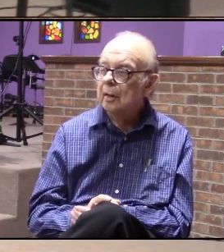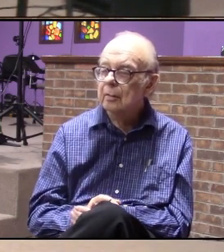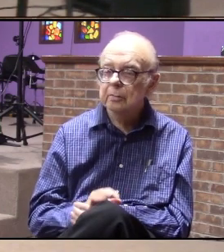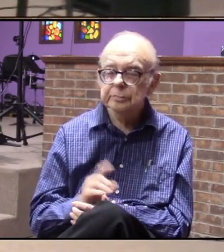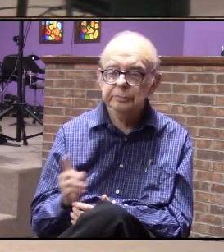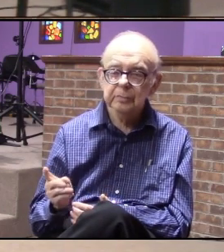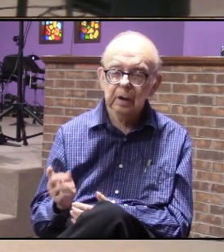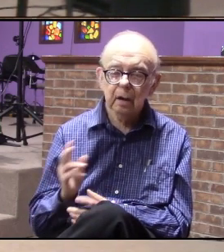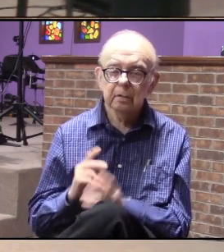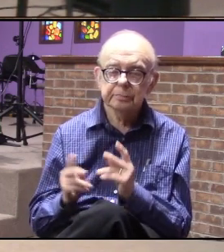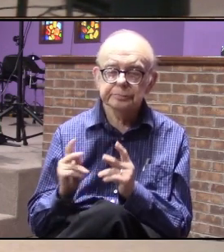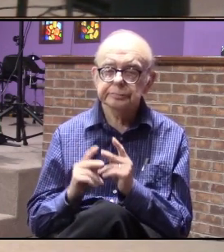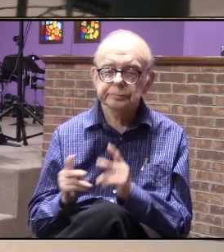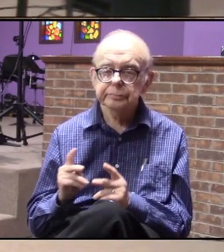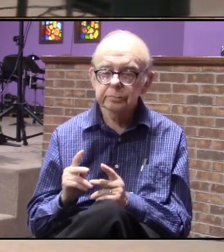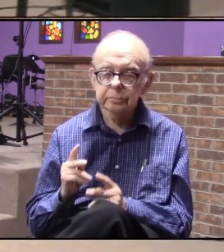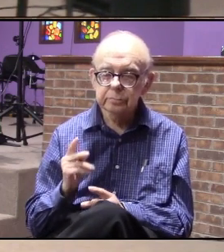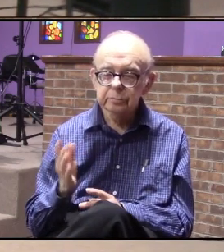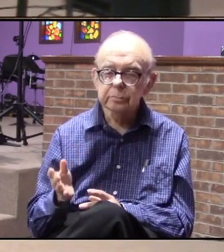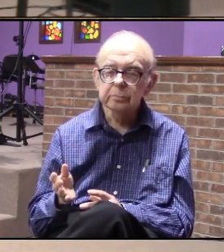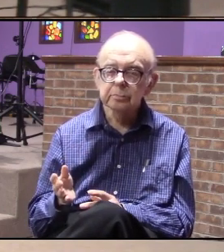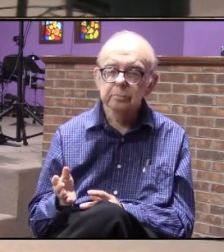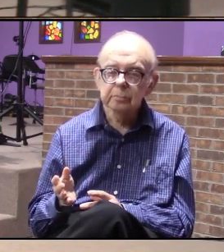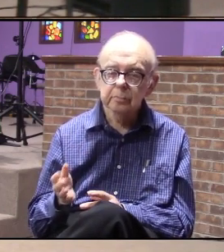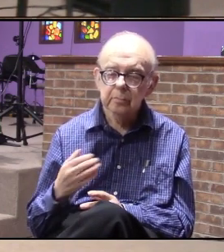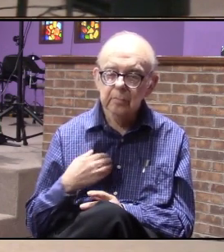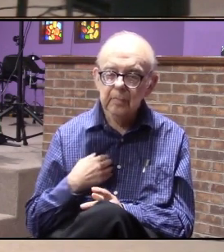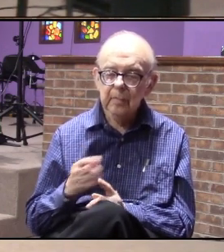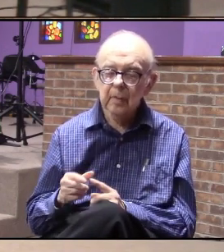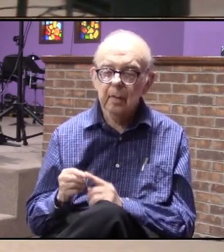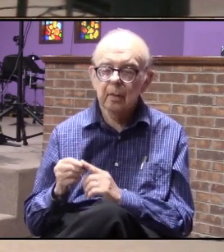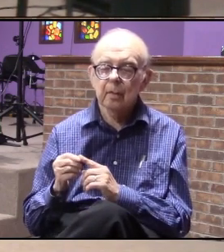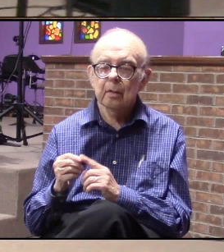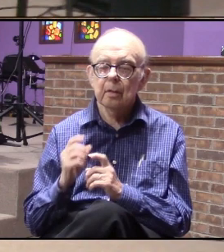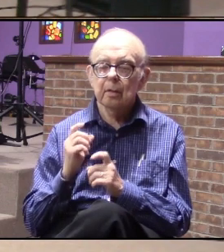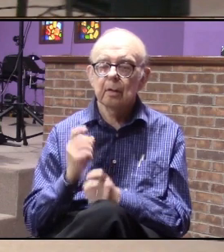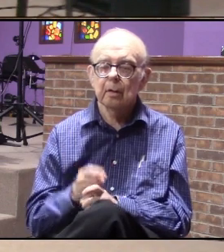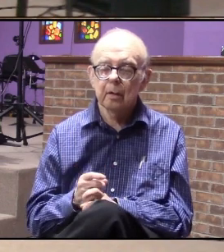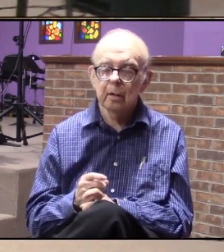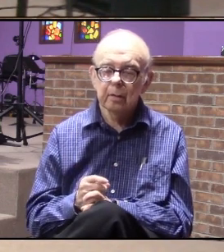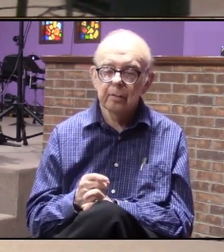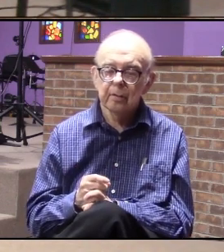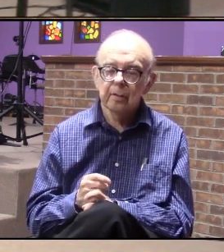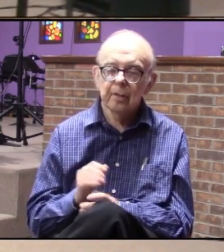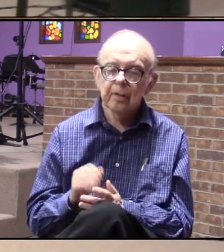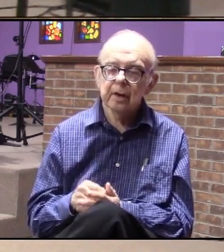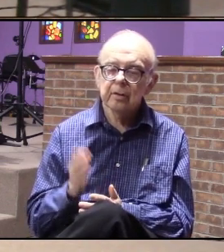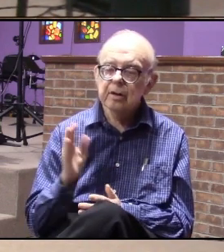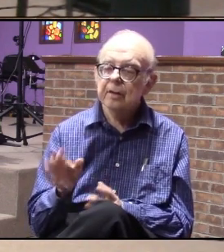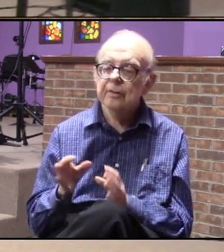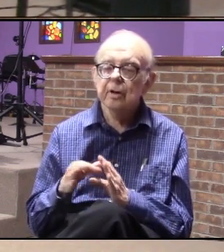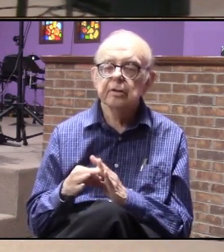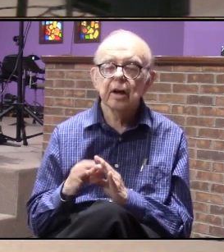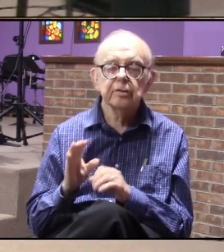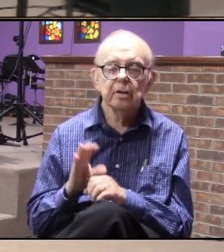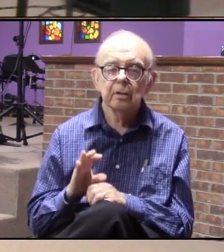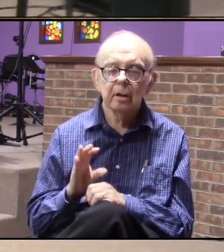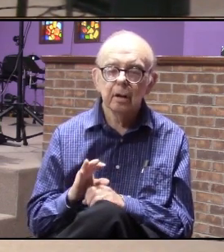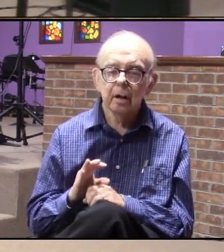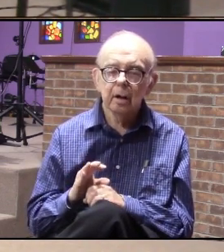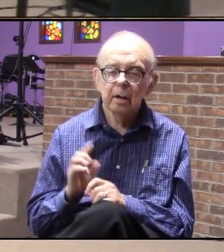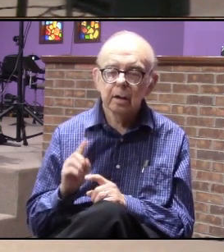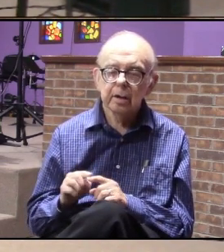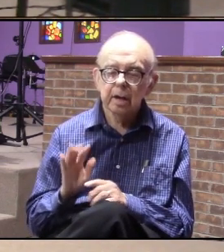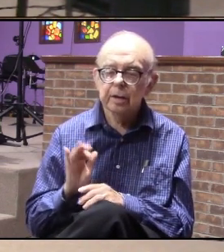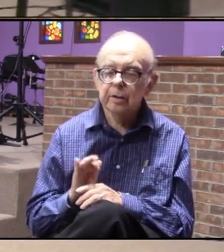There's a lot of people out there that have a unique gift that are never attached to a church, and they can't